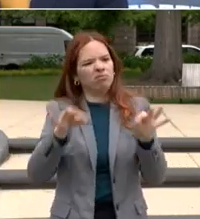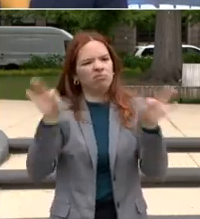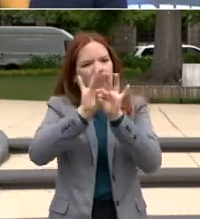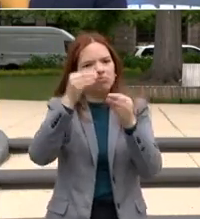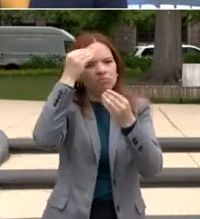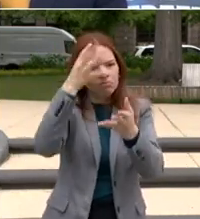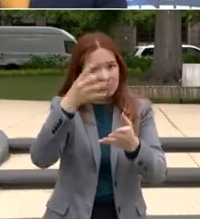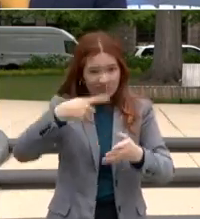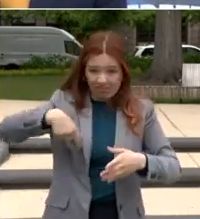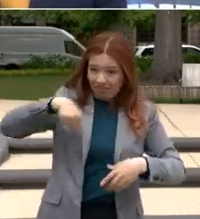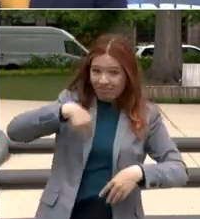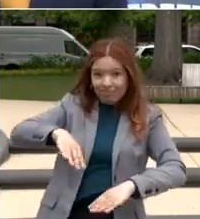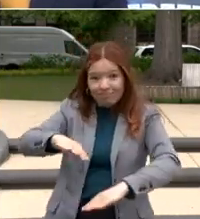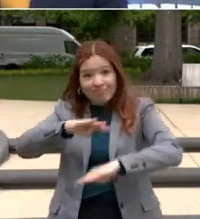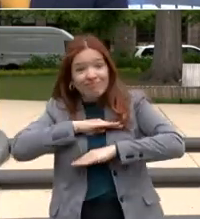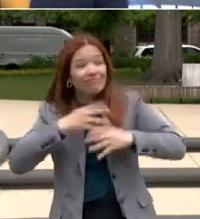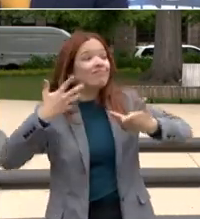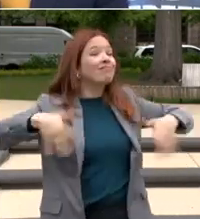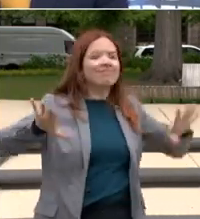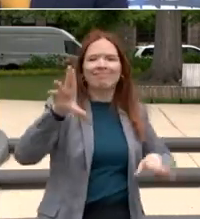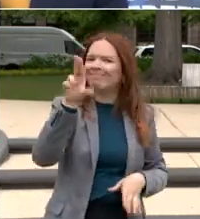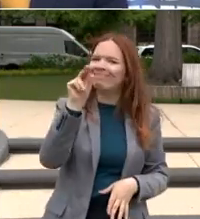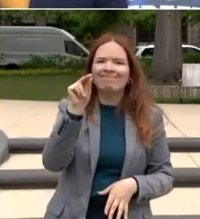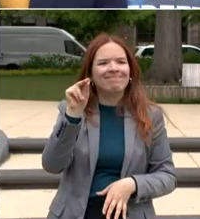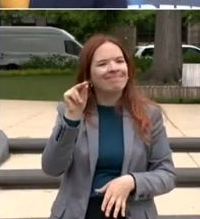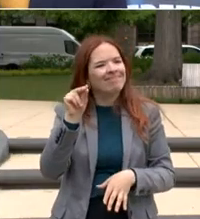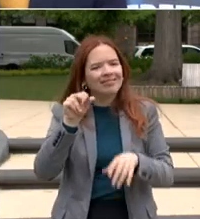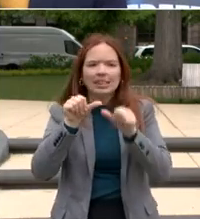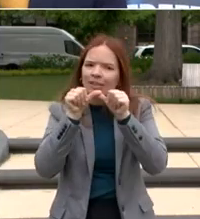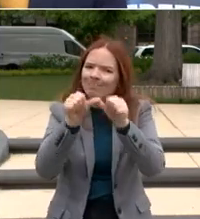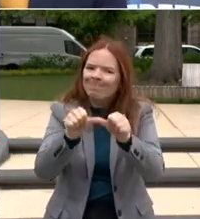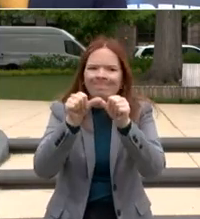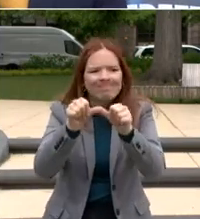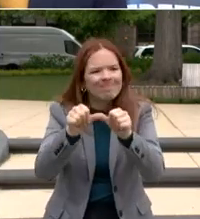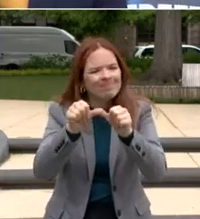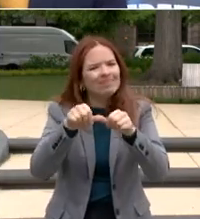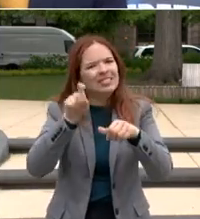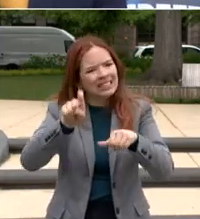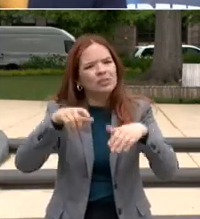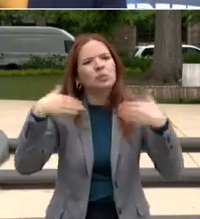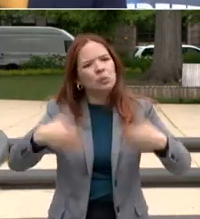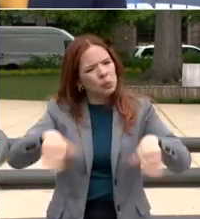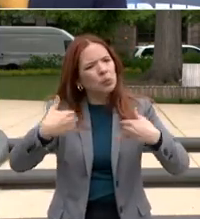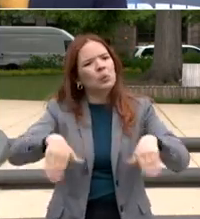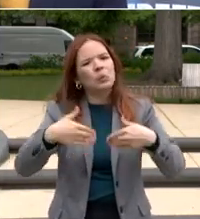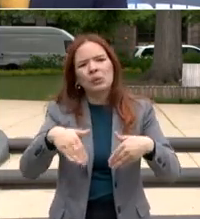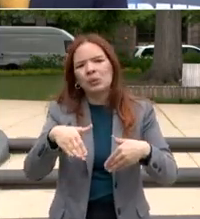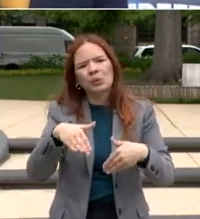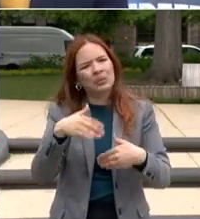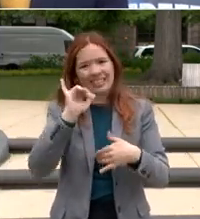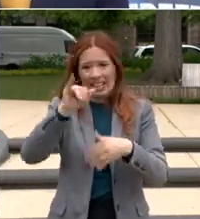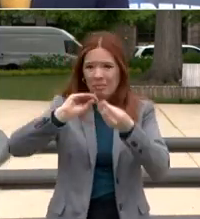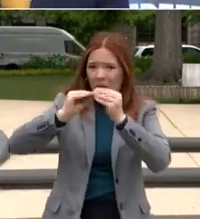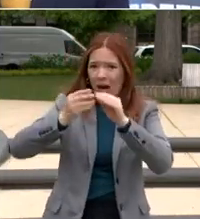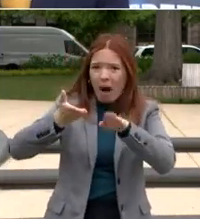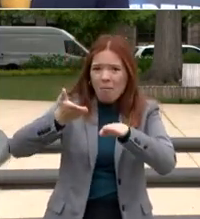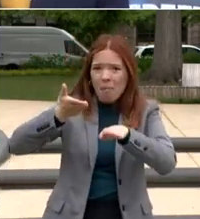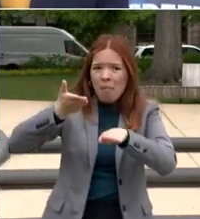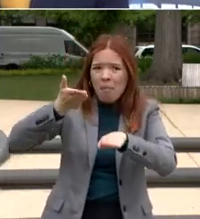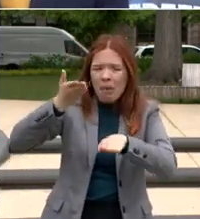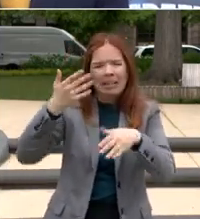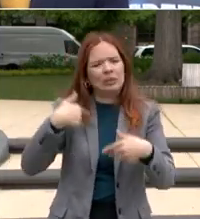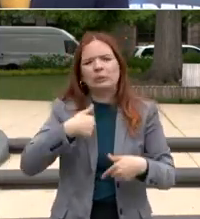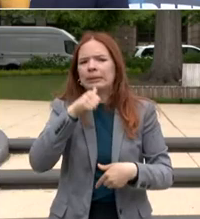I can tell you that, with the amount of activity. I was with judges on